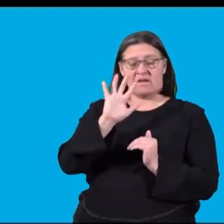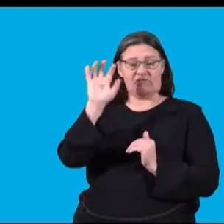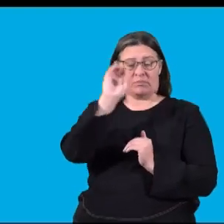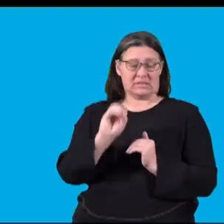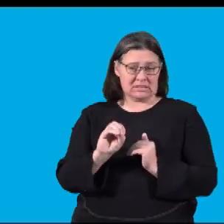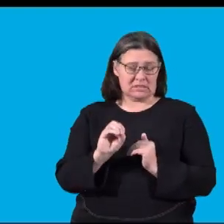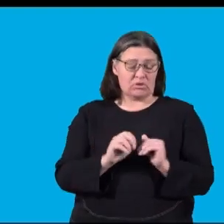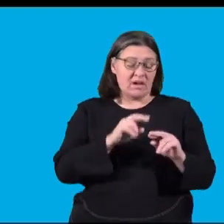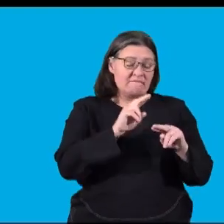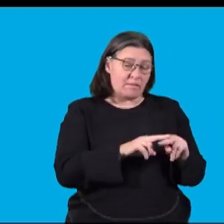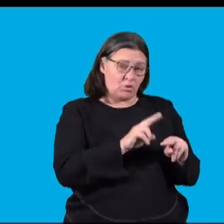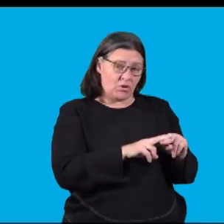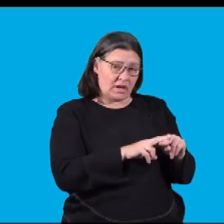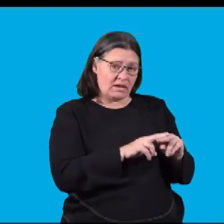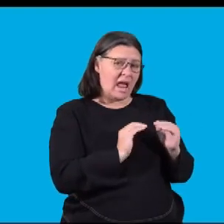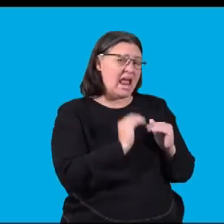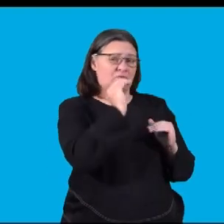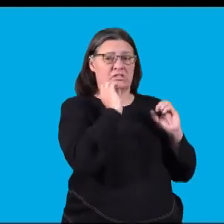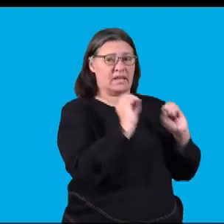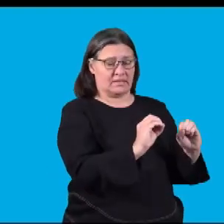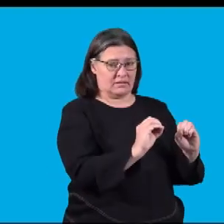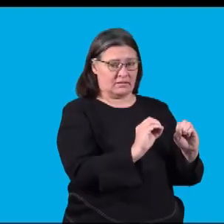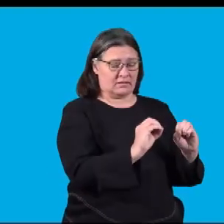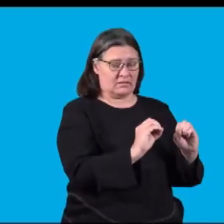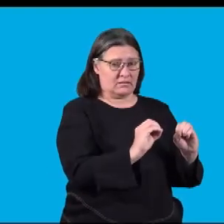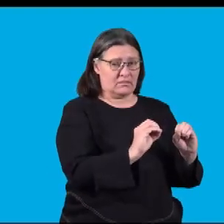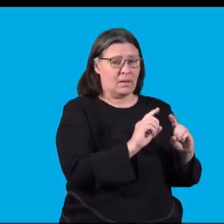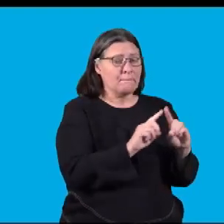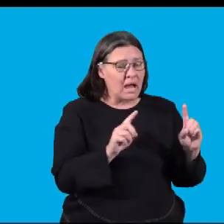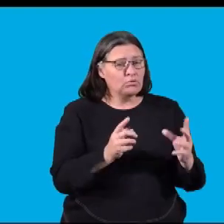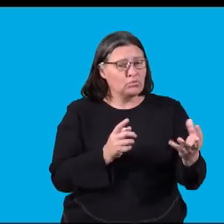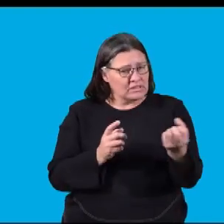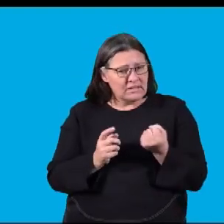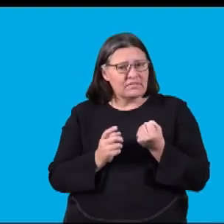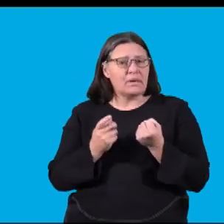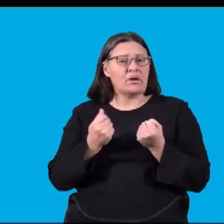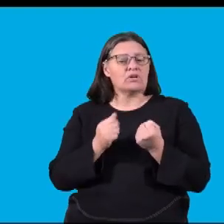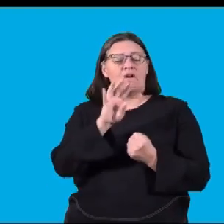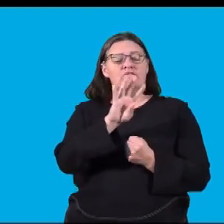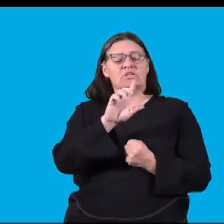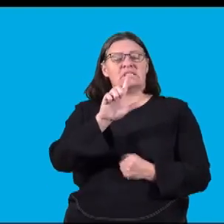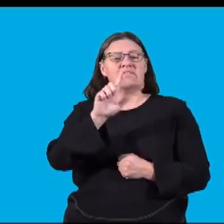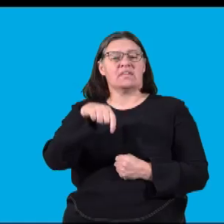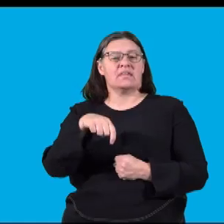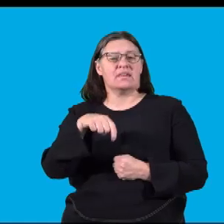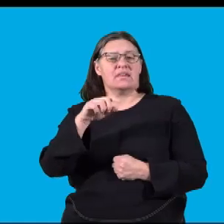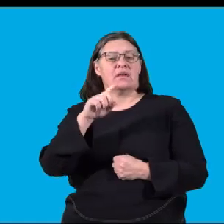right. That means in February, there was no increase. But we received an amount, which is